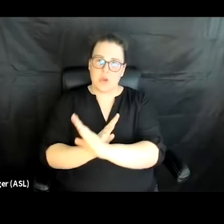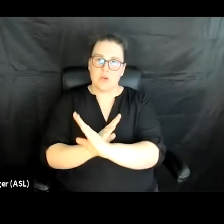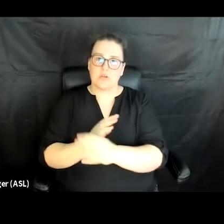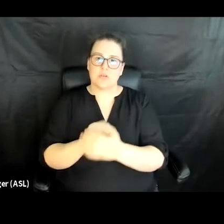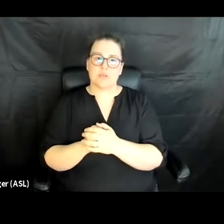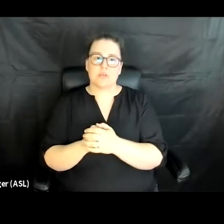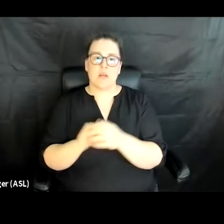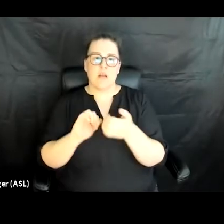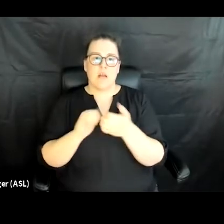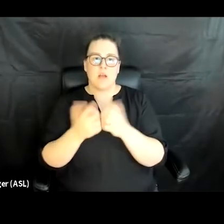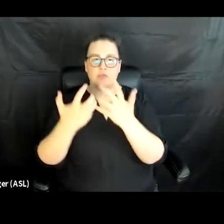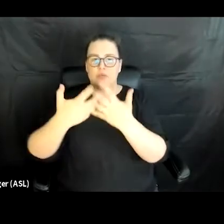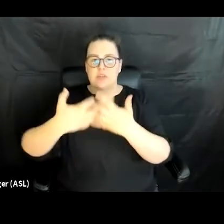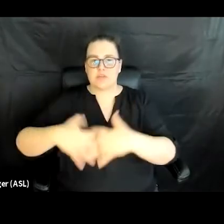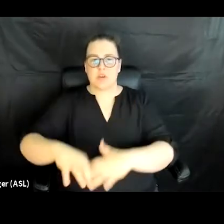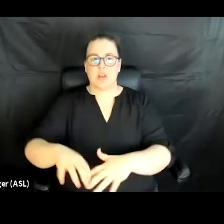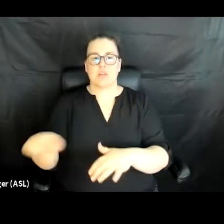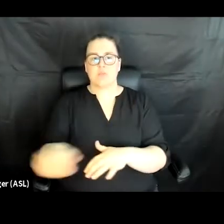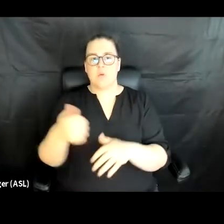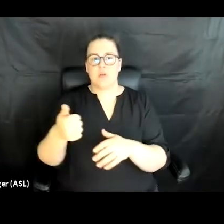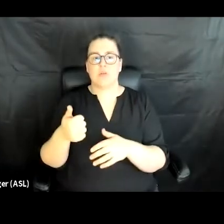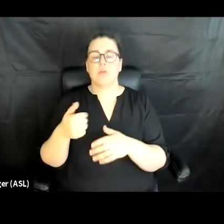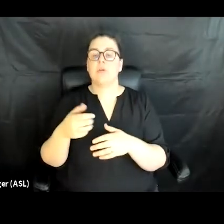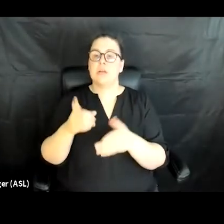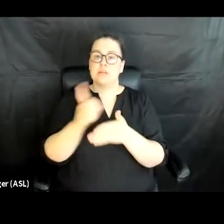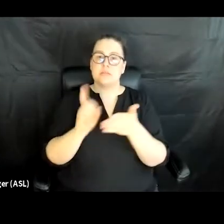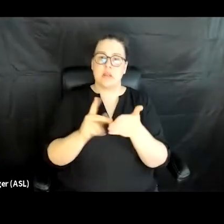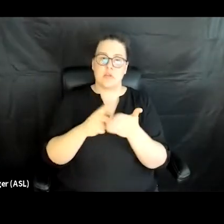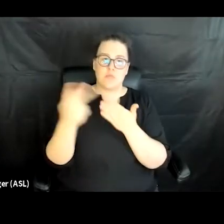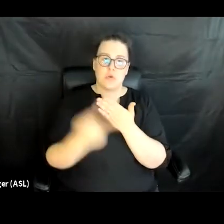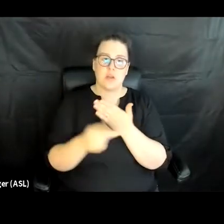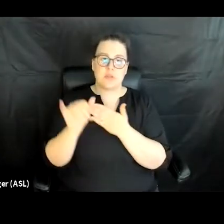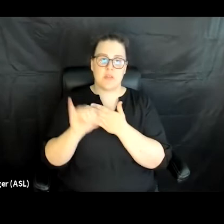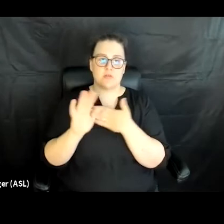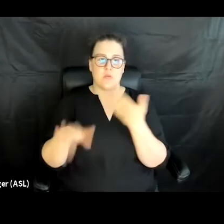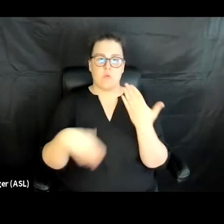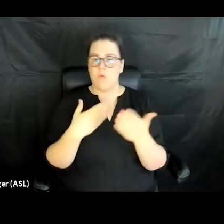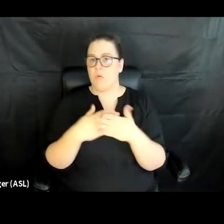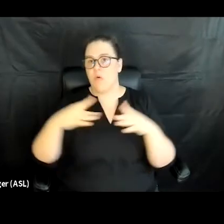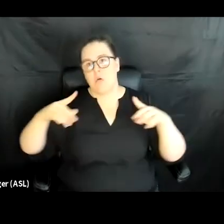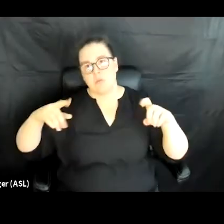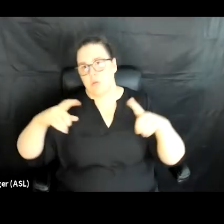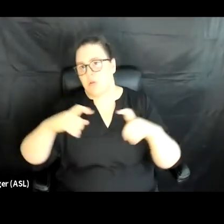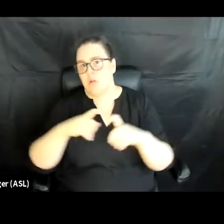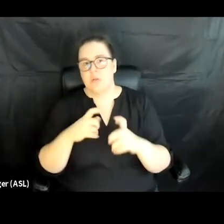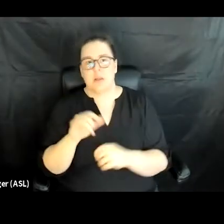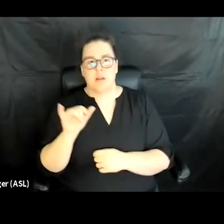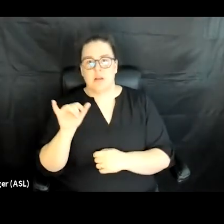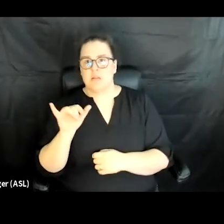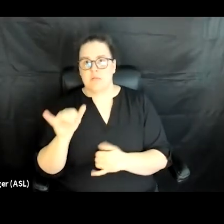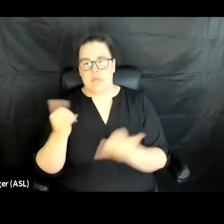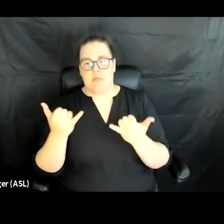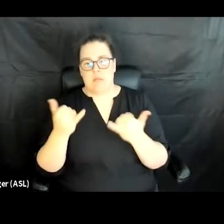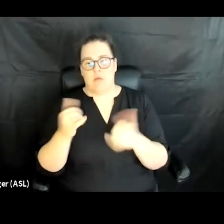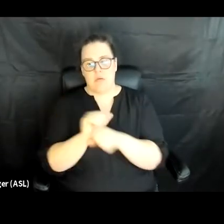into their other value-based design programs are all very complicated, and it's very much remains to be seen what employers do going forward.